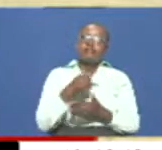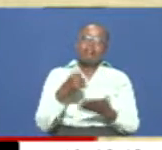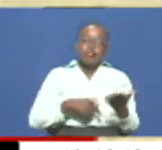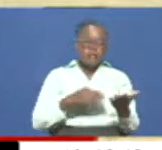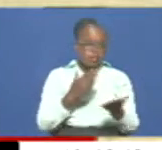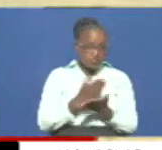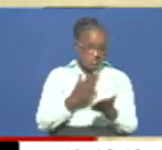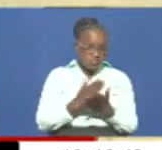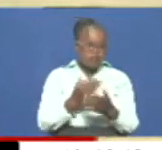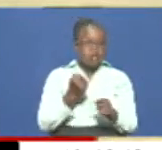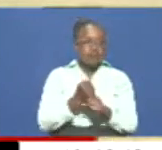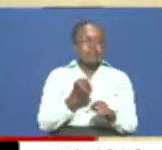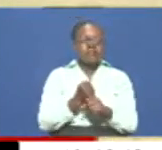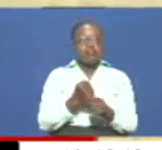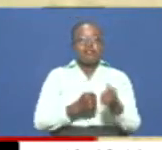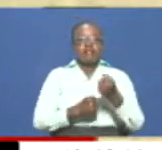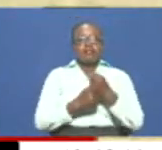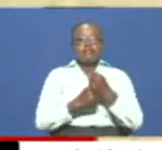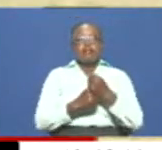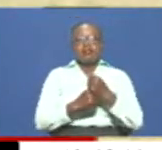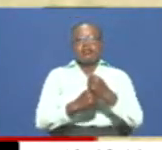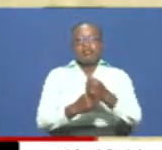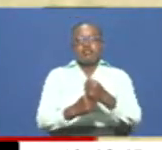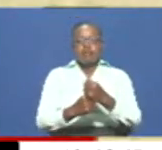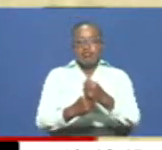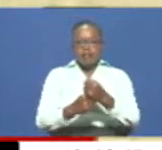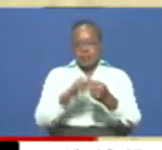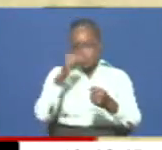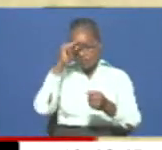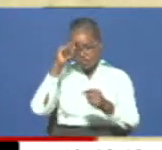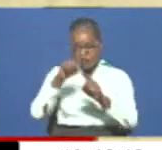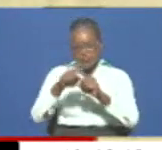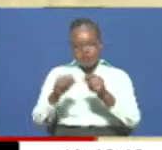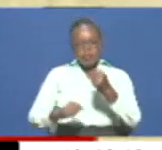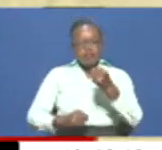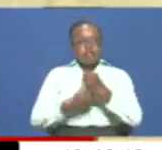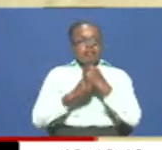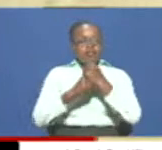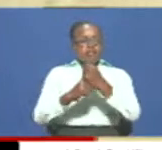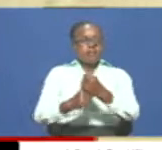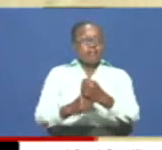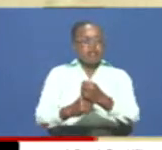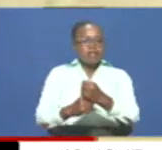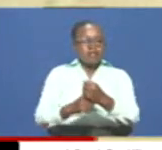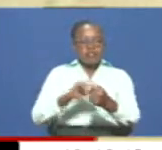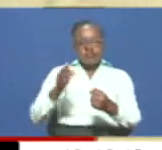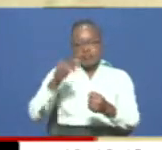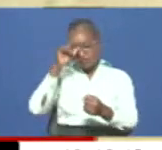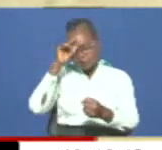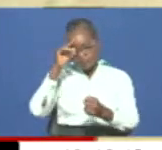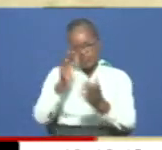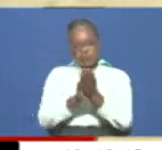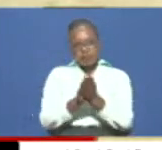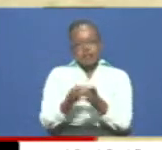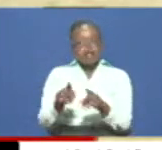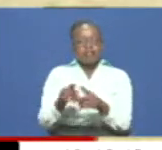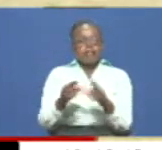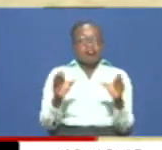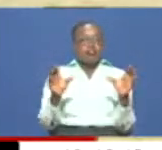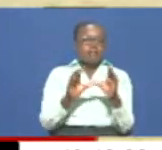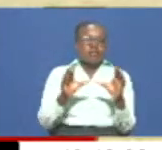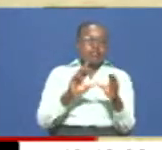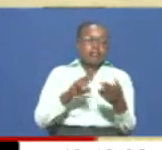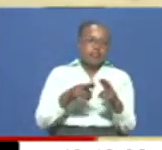so that we can support them, the government can support them, the county government can come on board. And then we talk also to the coaches, how do they relate to these